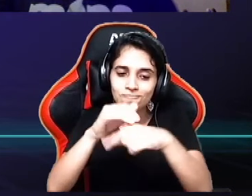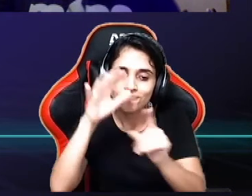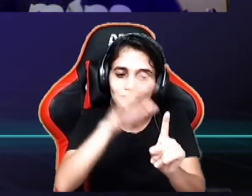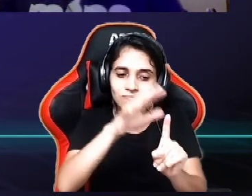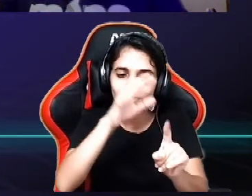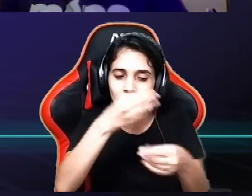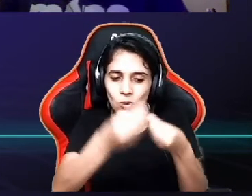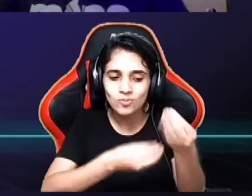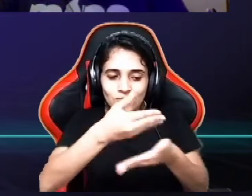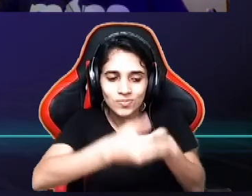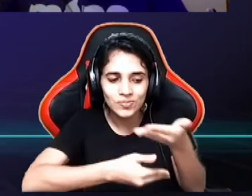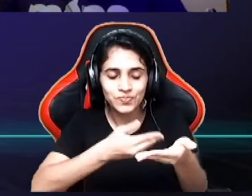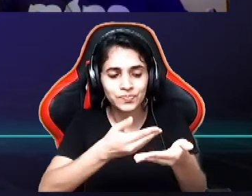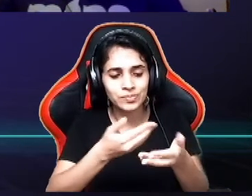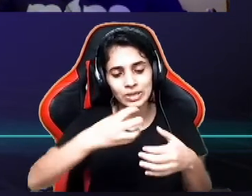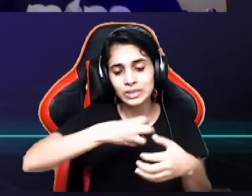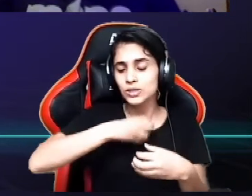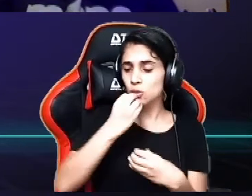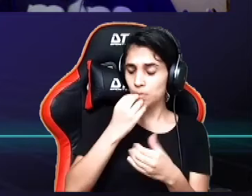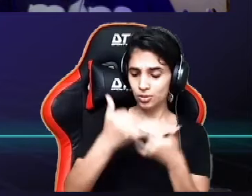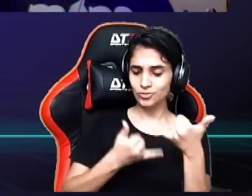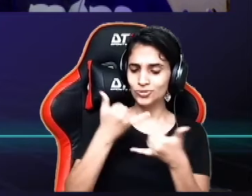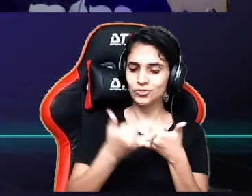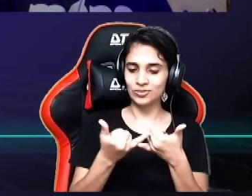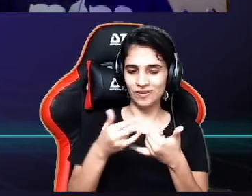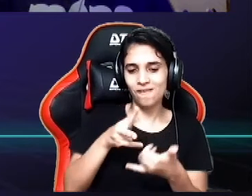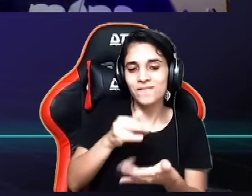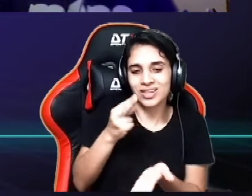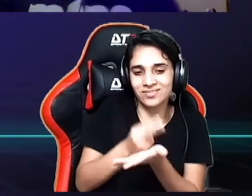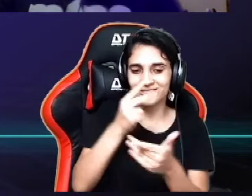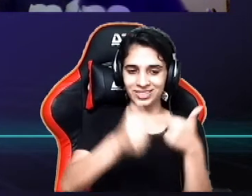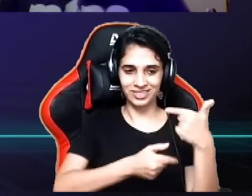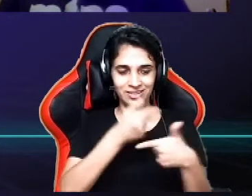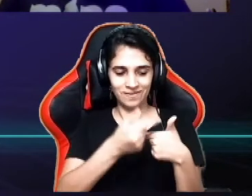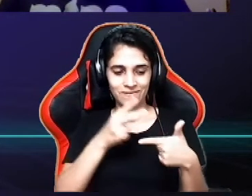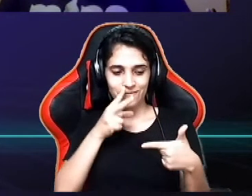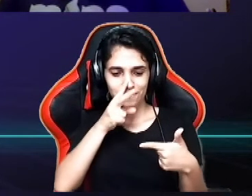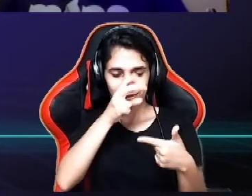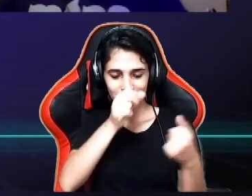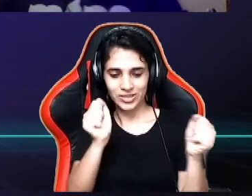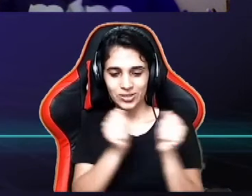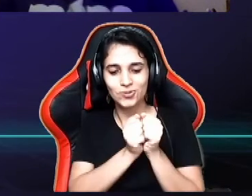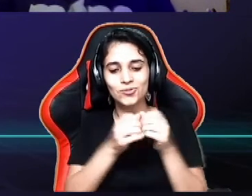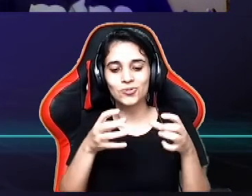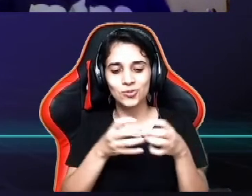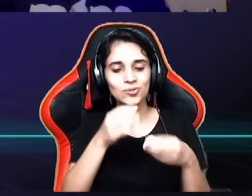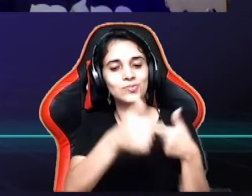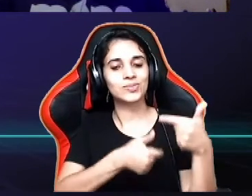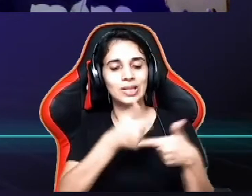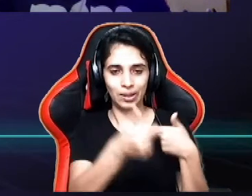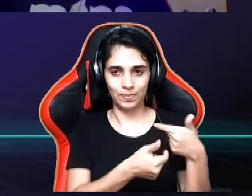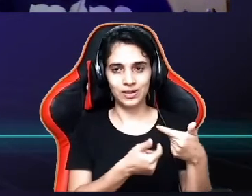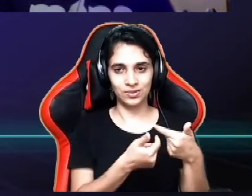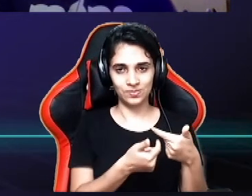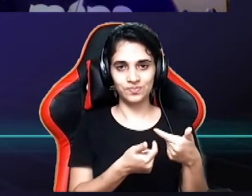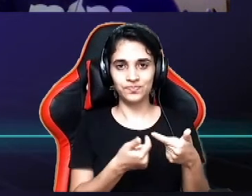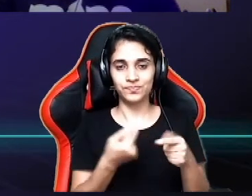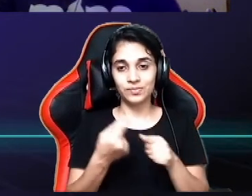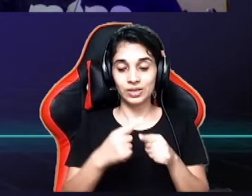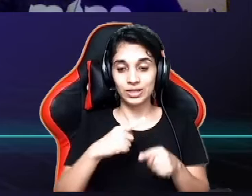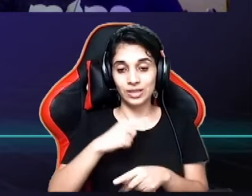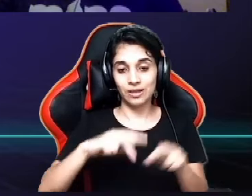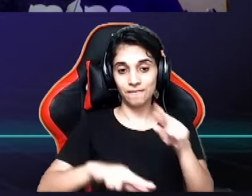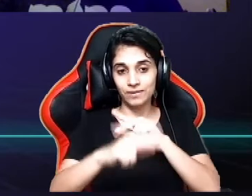the little gifts, and so when they feel pleased with that relationship, they're going to continue working with you, and that'll strengthen